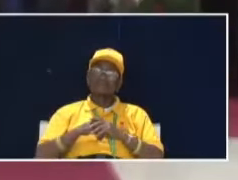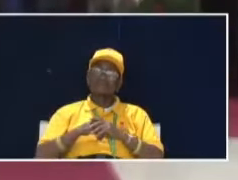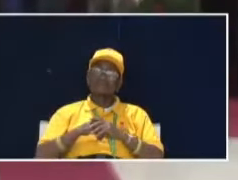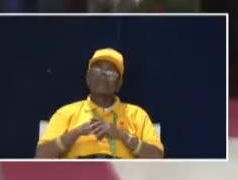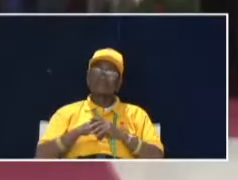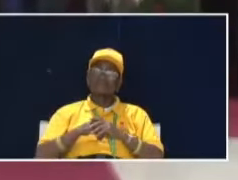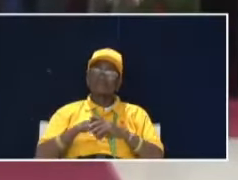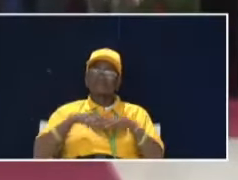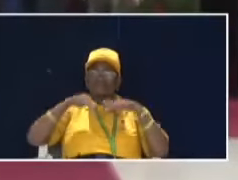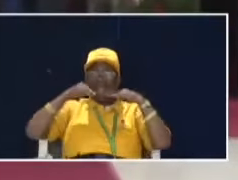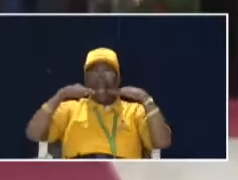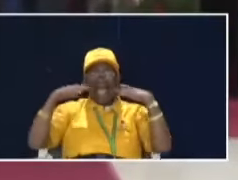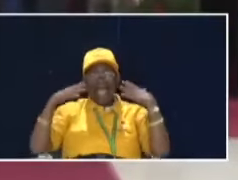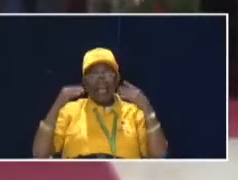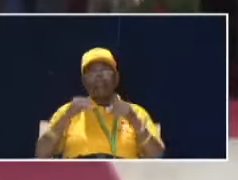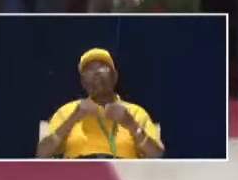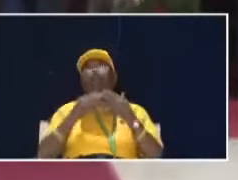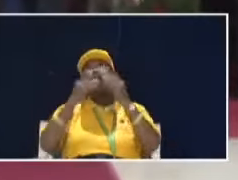Thank you, my Father.